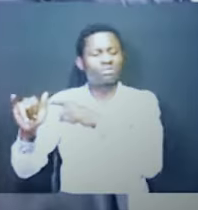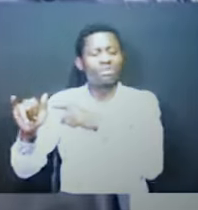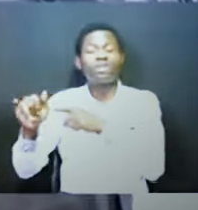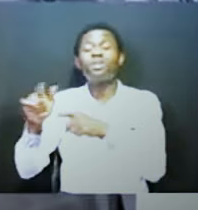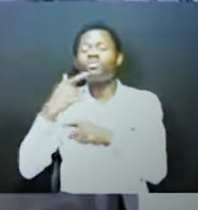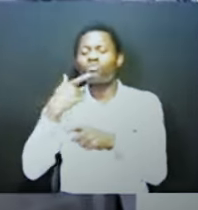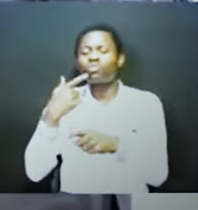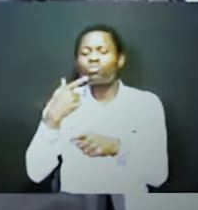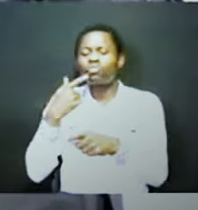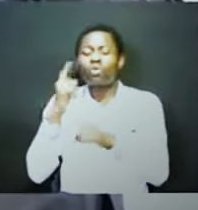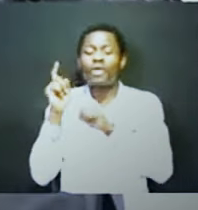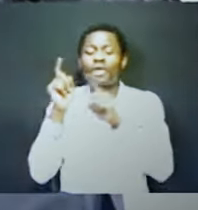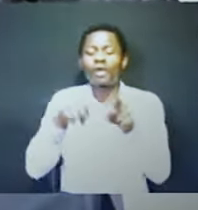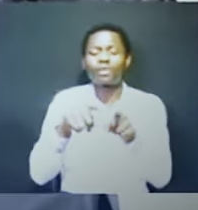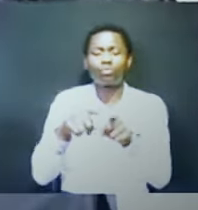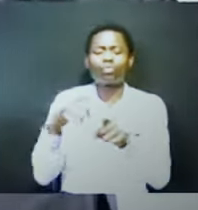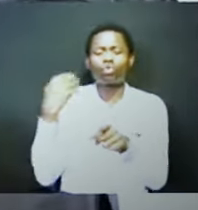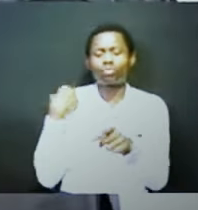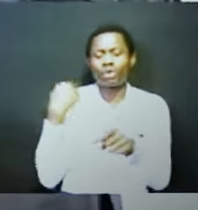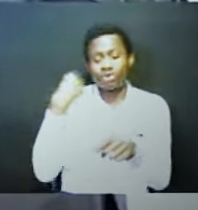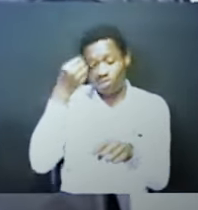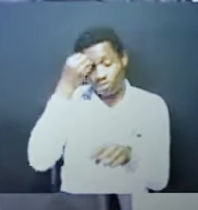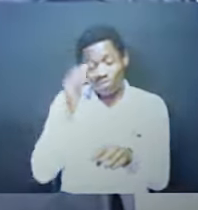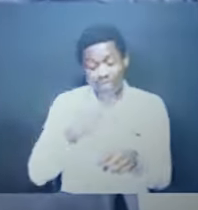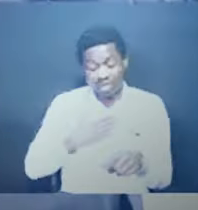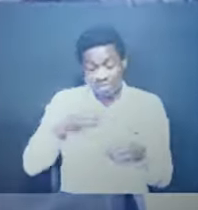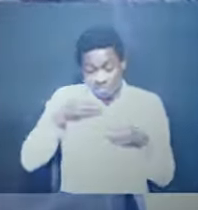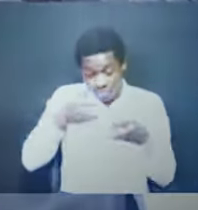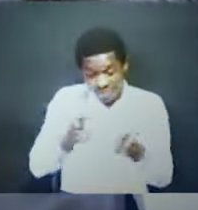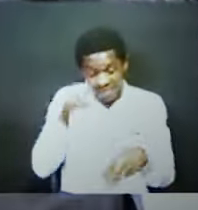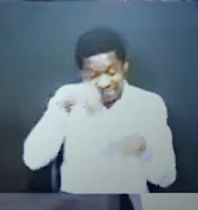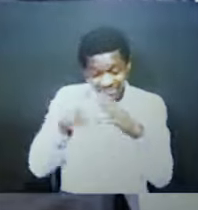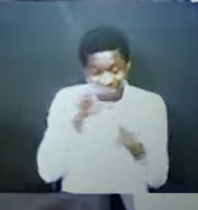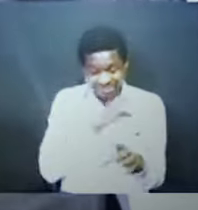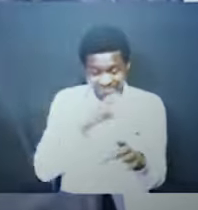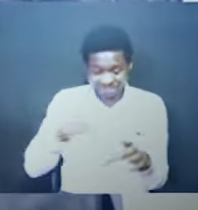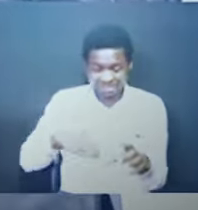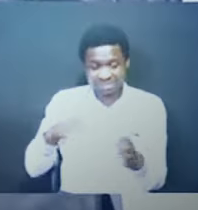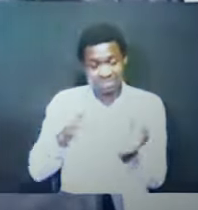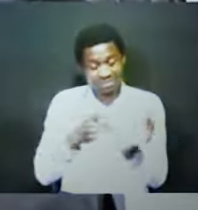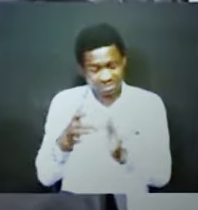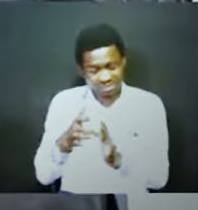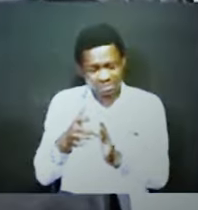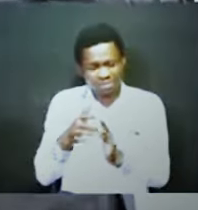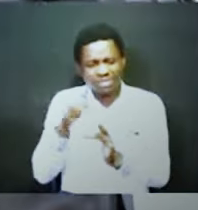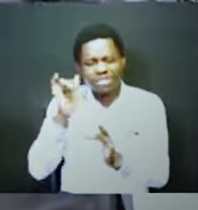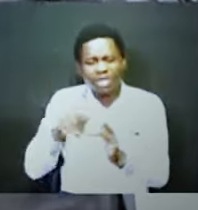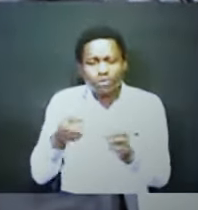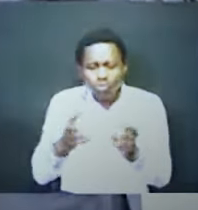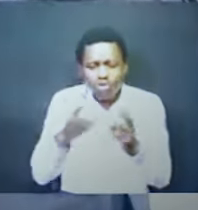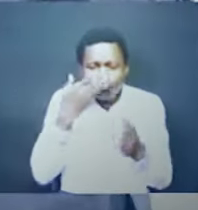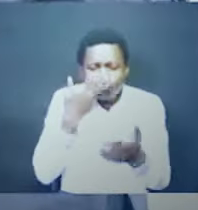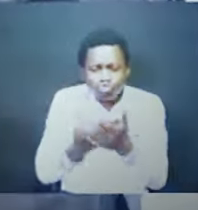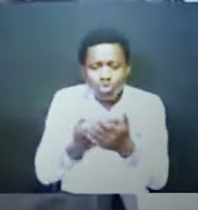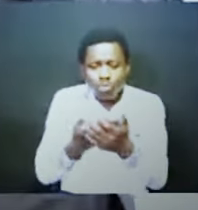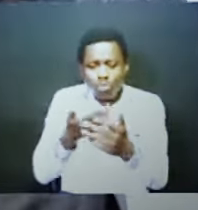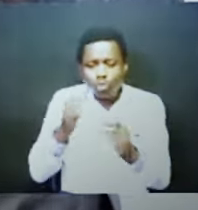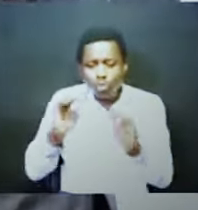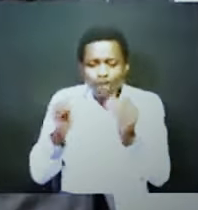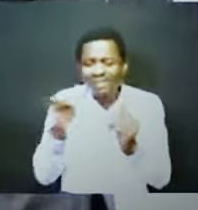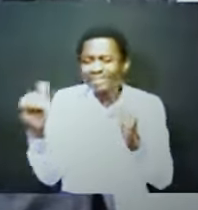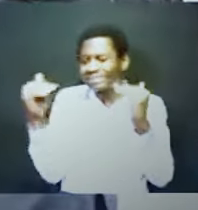which agrees with what I teach everywhere in the church.